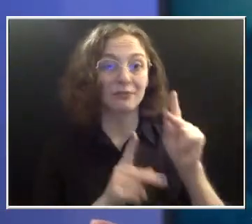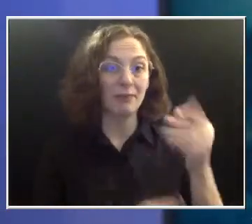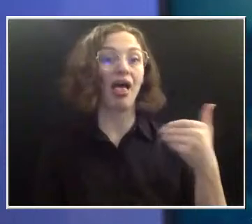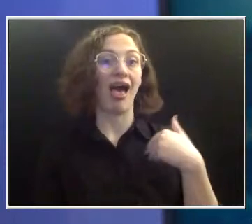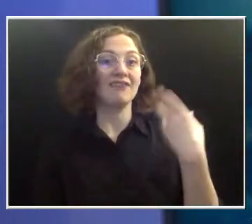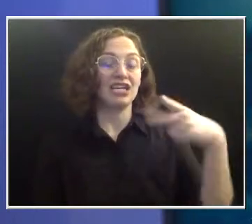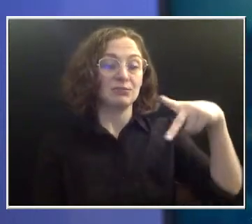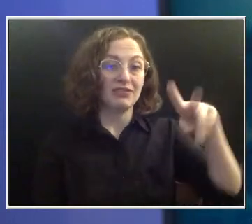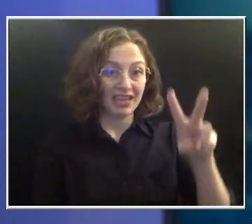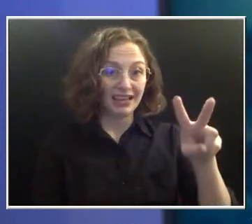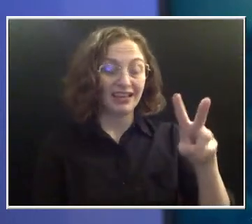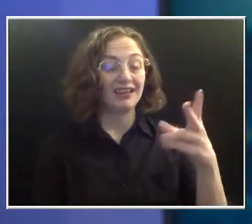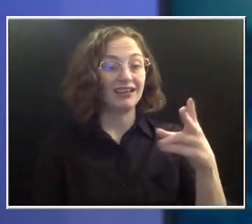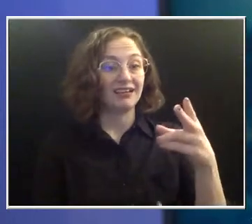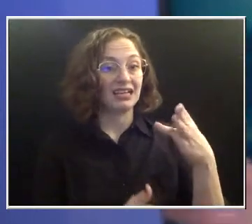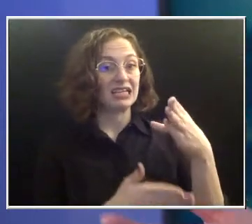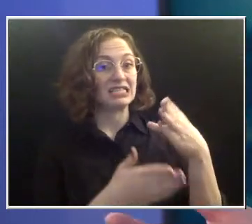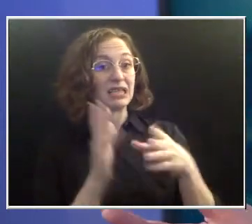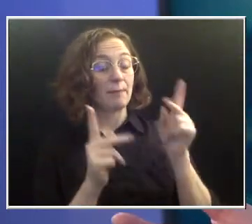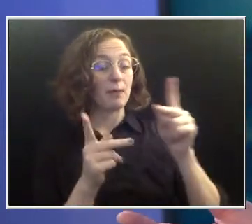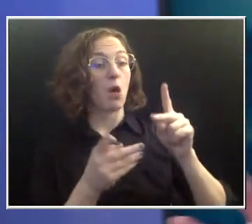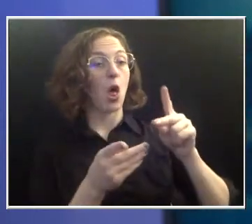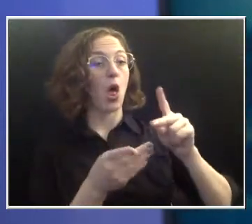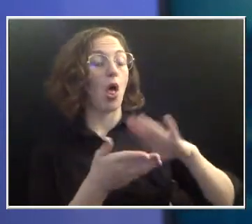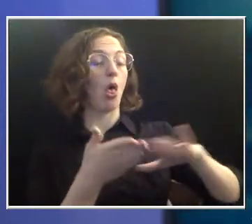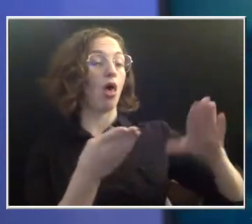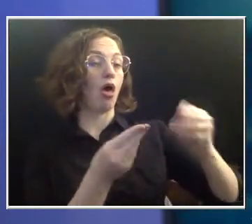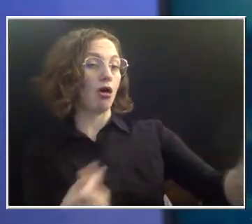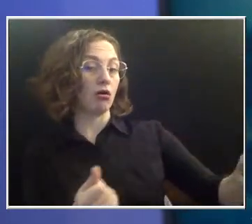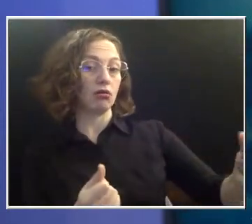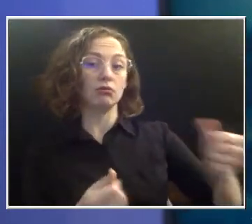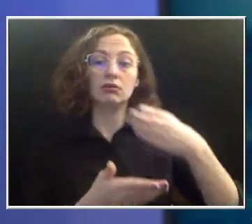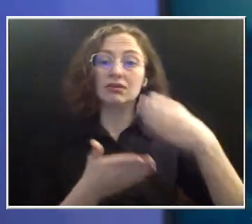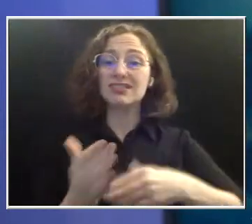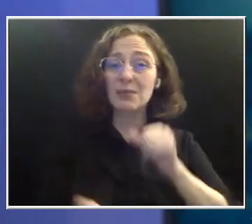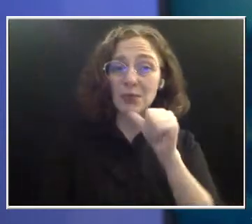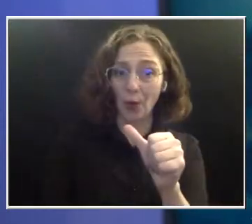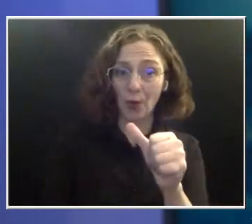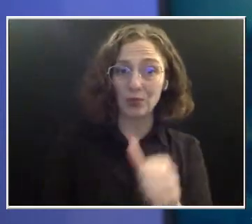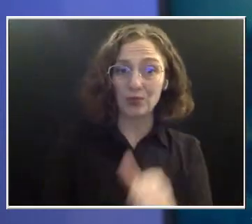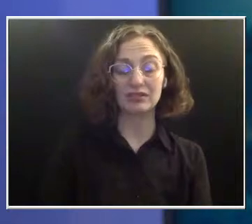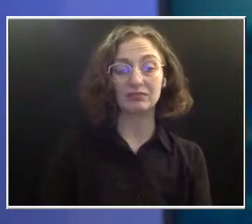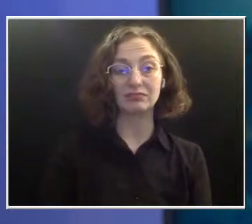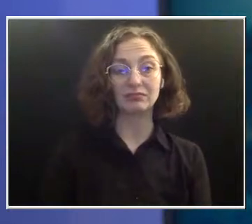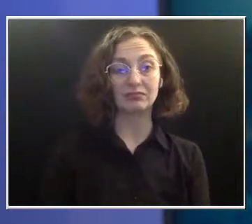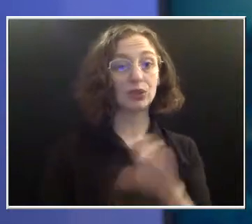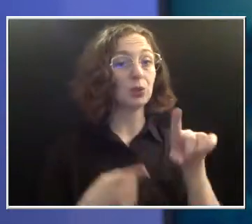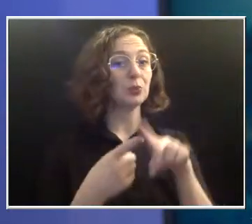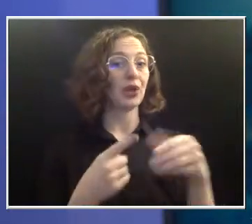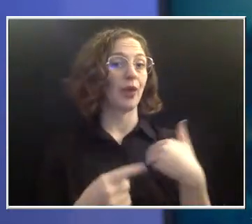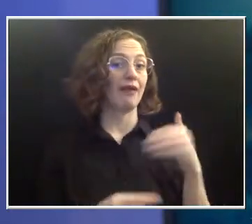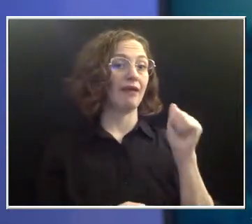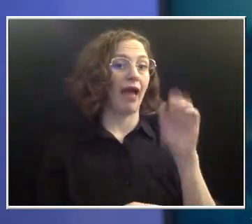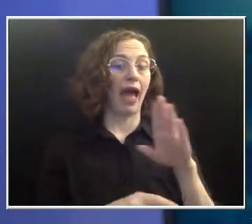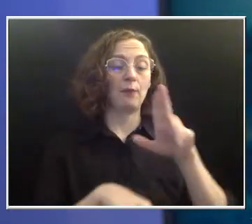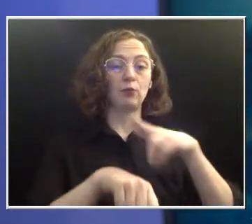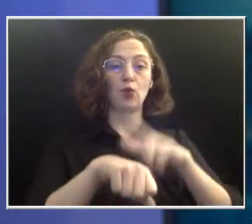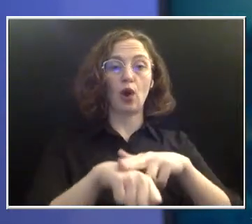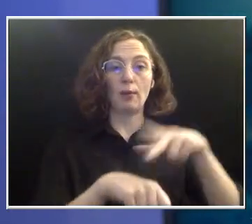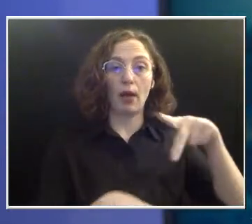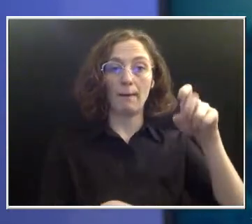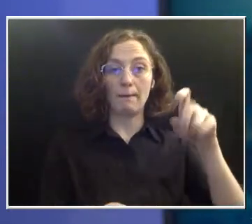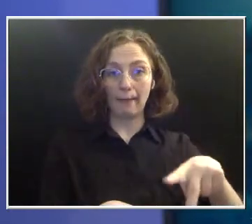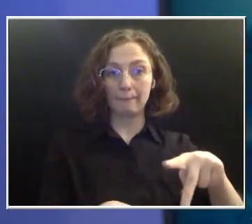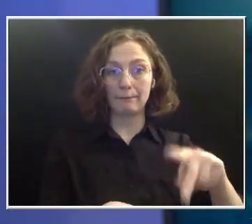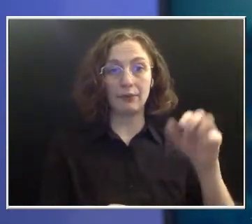numbers are probably even a little bit higher. You don't know, like, when you have an abnormal pap or cancer, you have no idea when you were exposed to